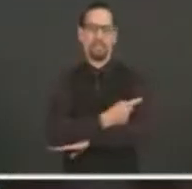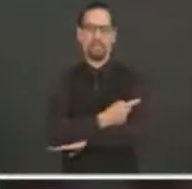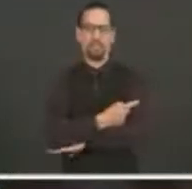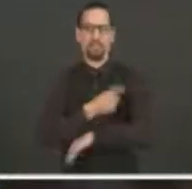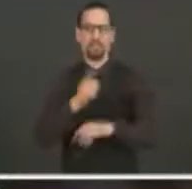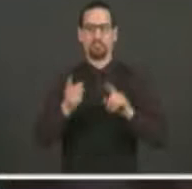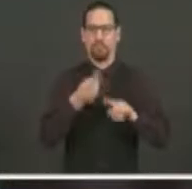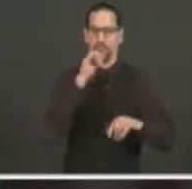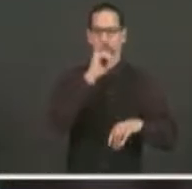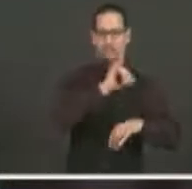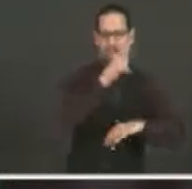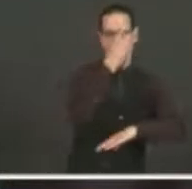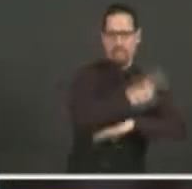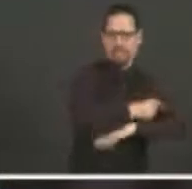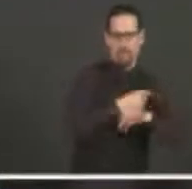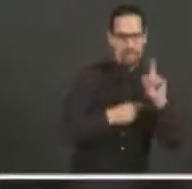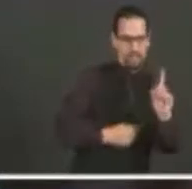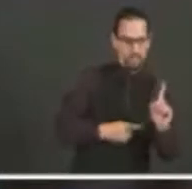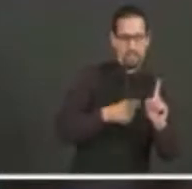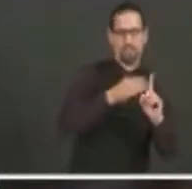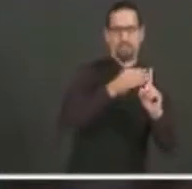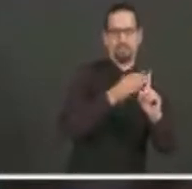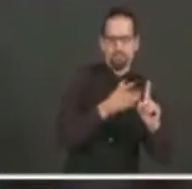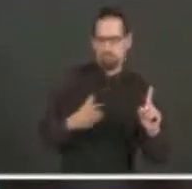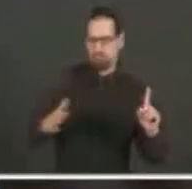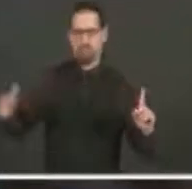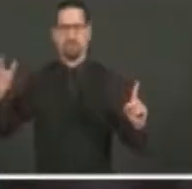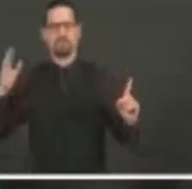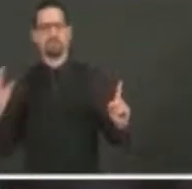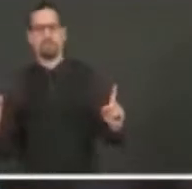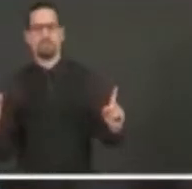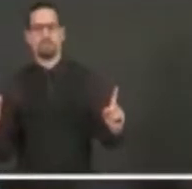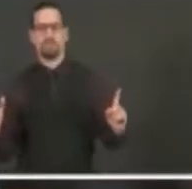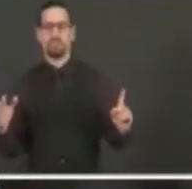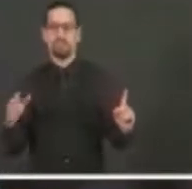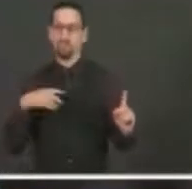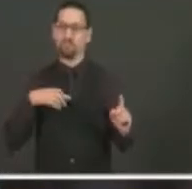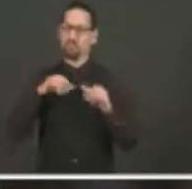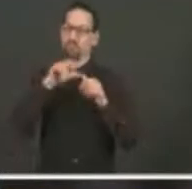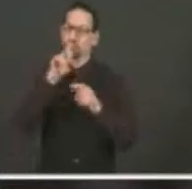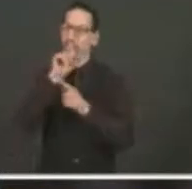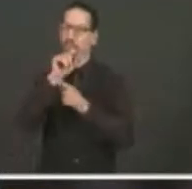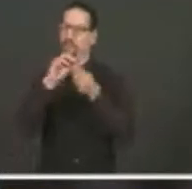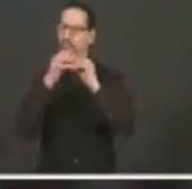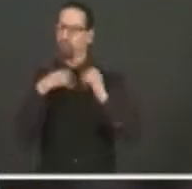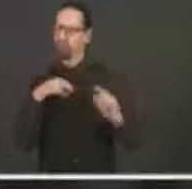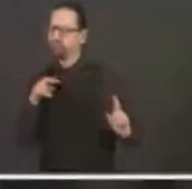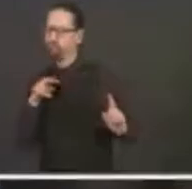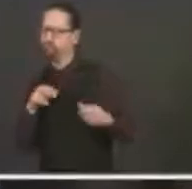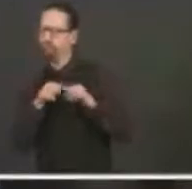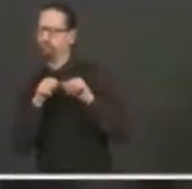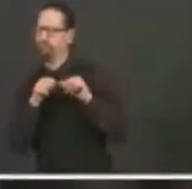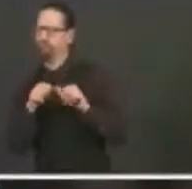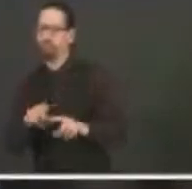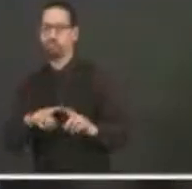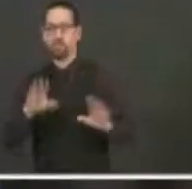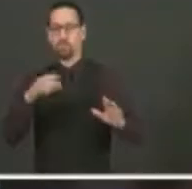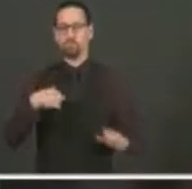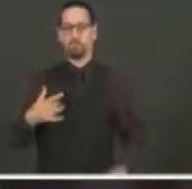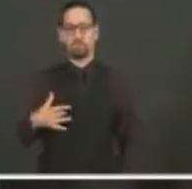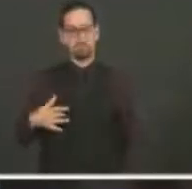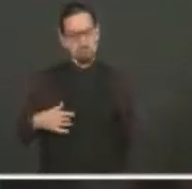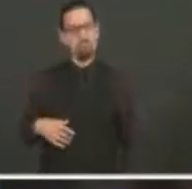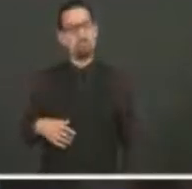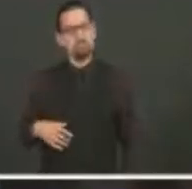time frame, and we'll continue to assess. I am encouraged. I know particularly the very large protests that